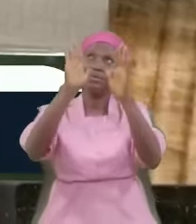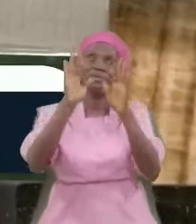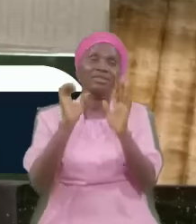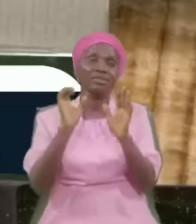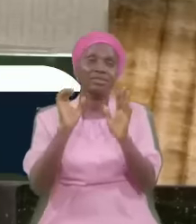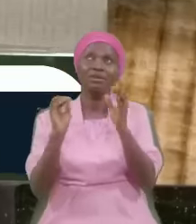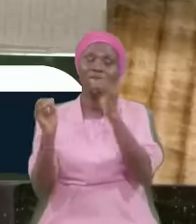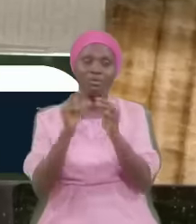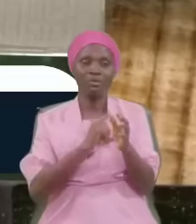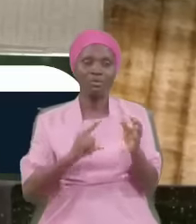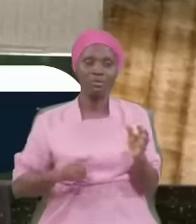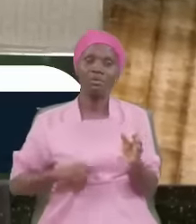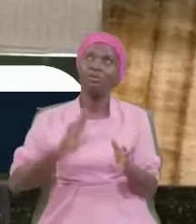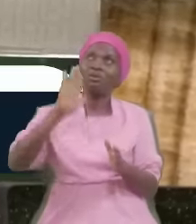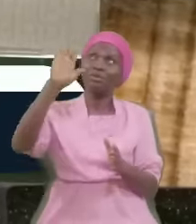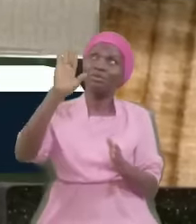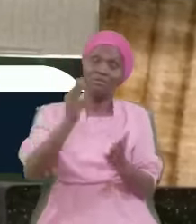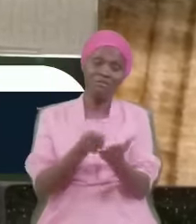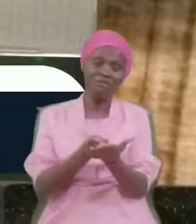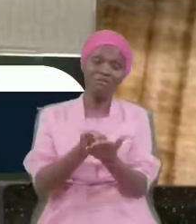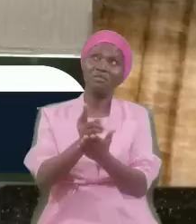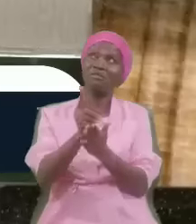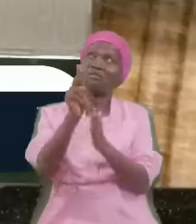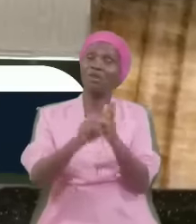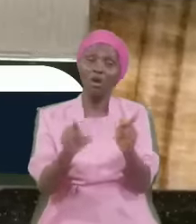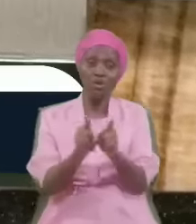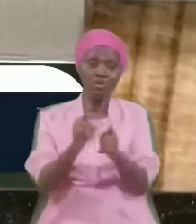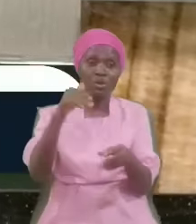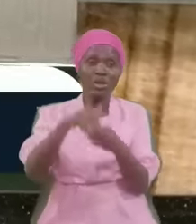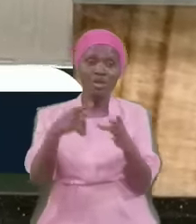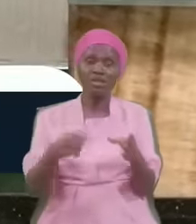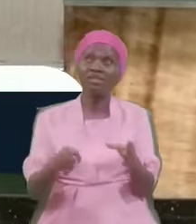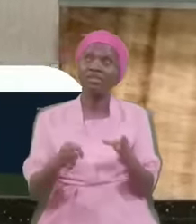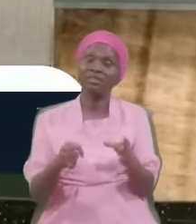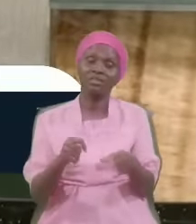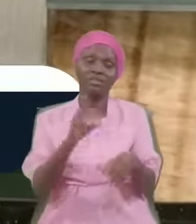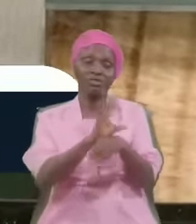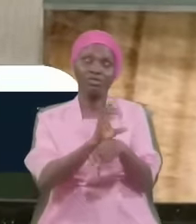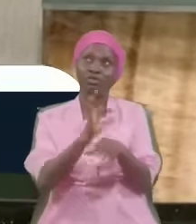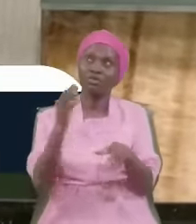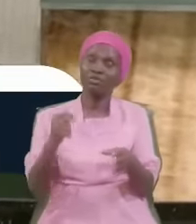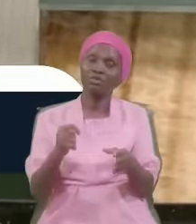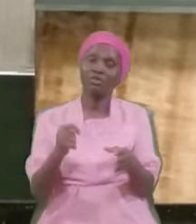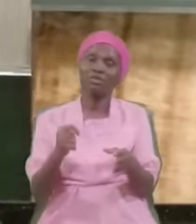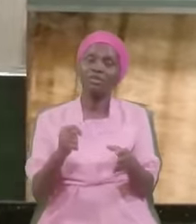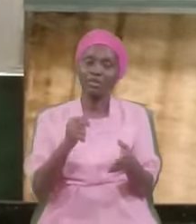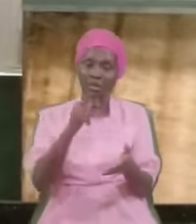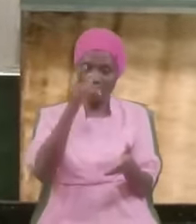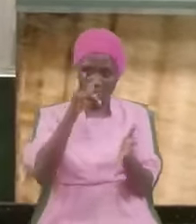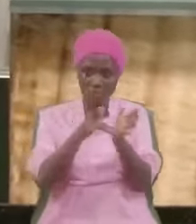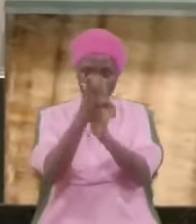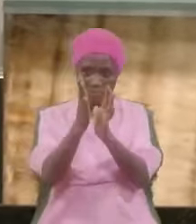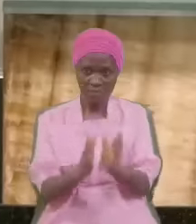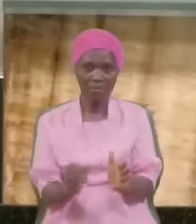thy faithfulness also in the congregation of the saints. Look at verse 6 there. In